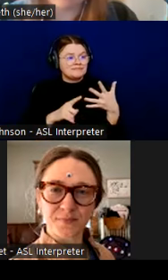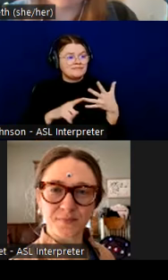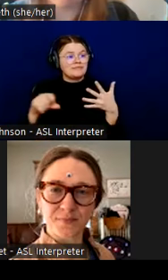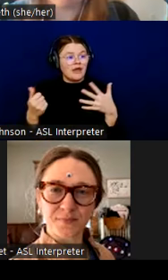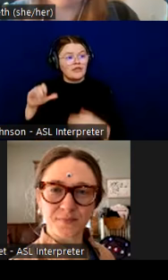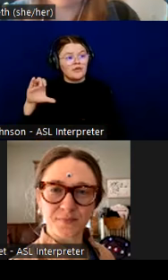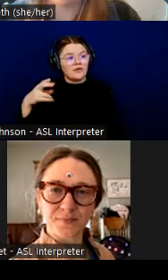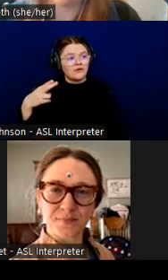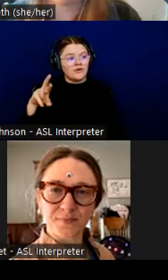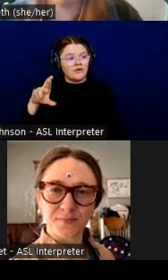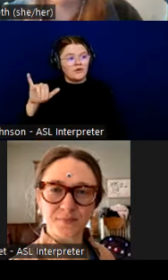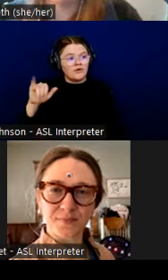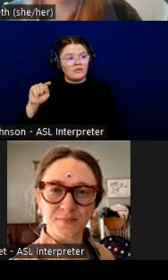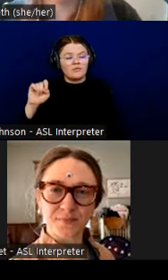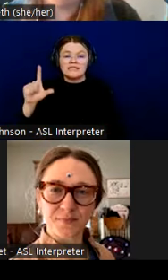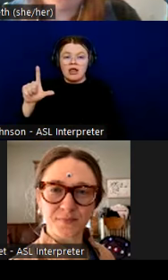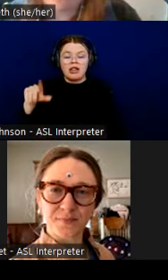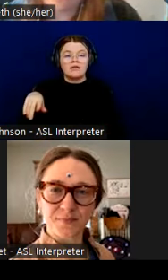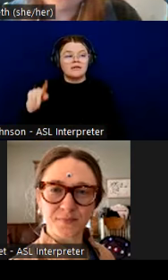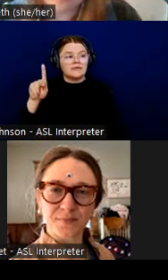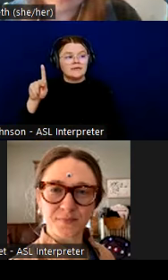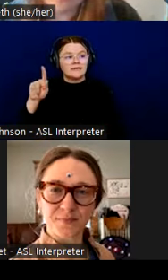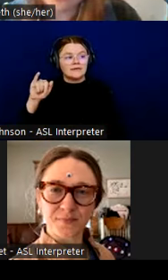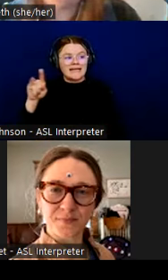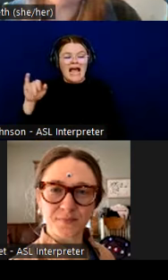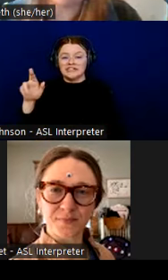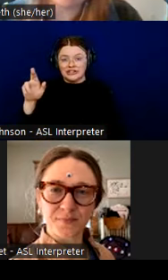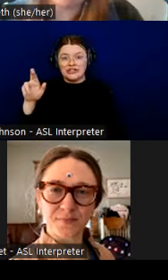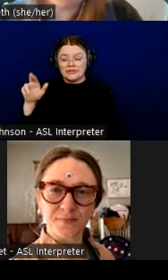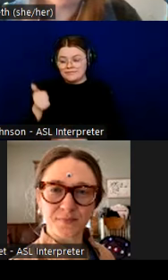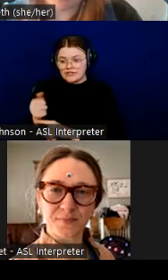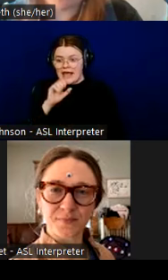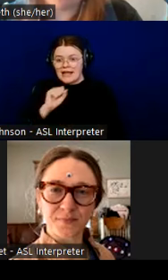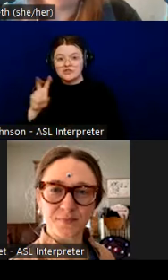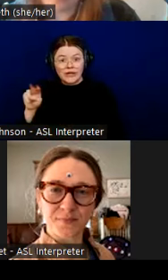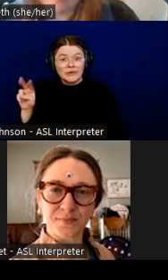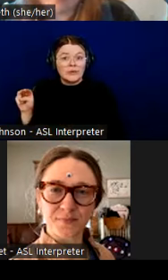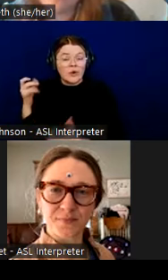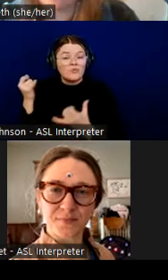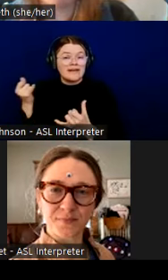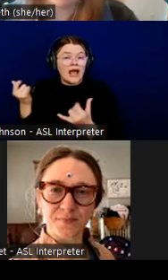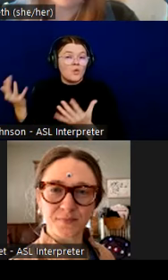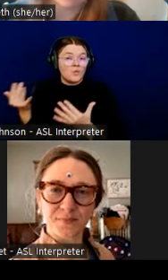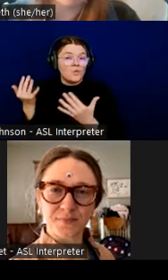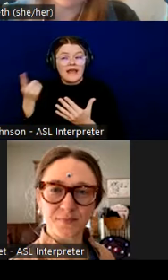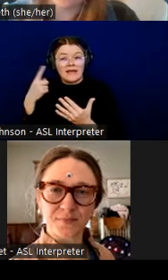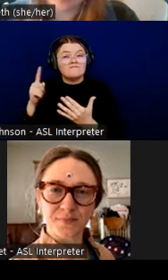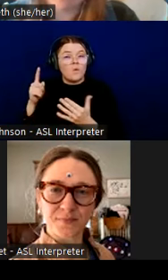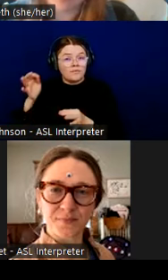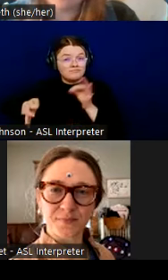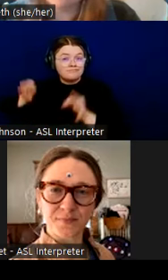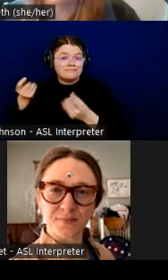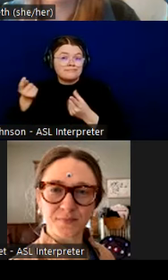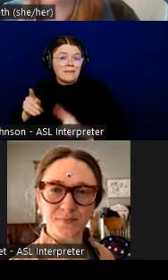case of resistive violence. Crystal Kaiser is 22. She is currently awaiting trial in Wisconsin on first-degree